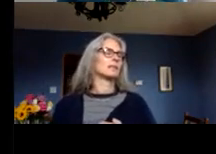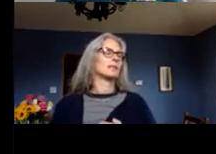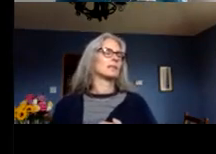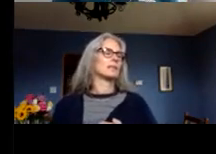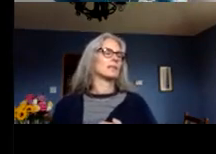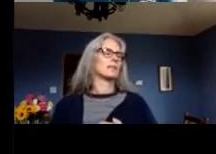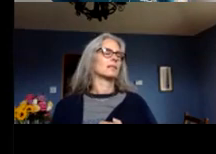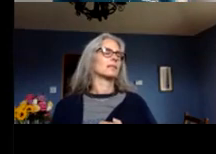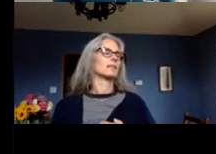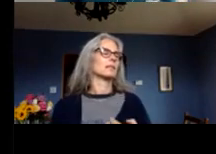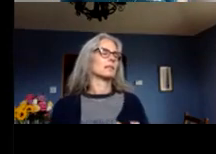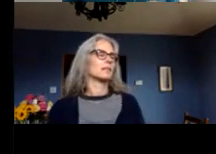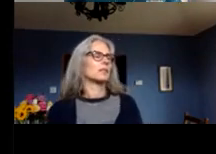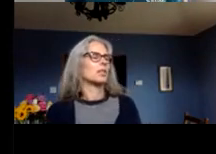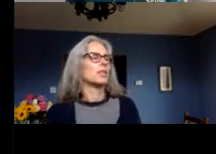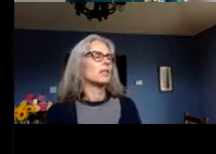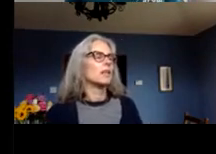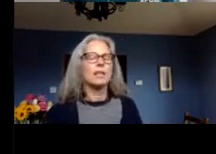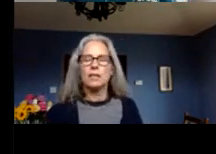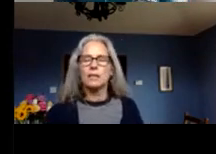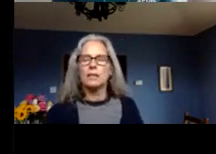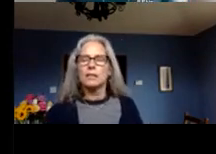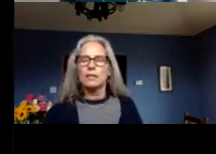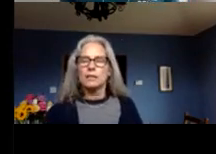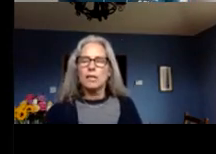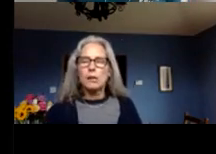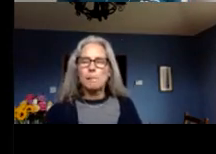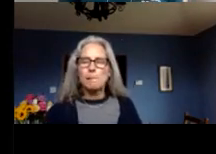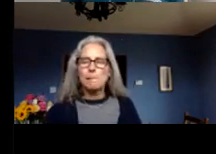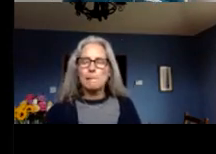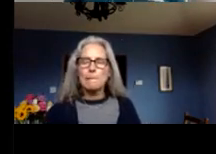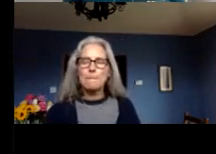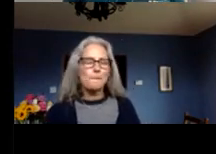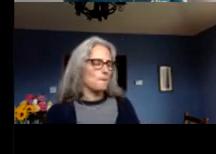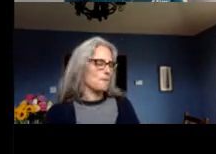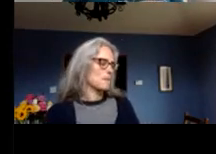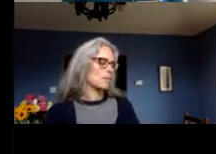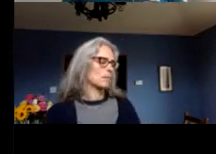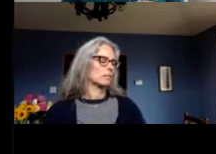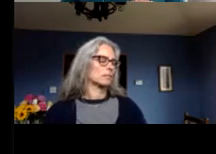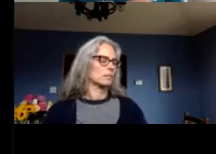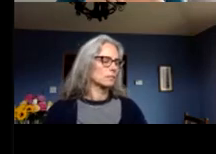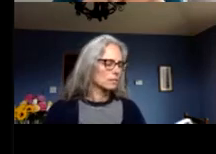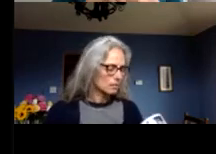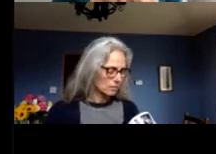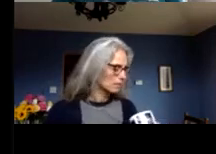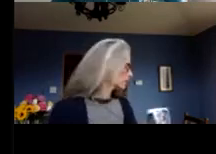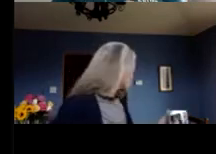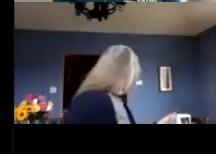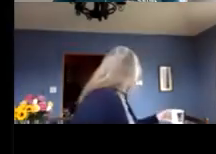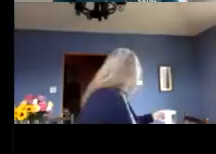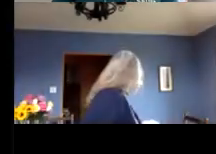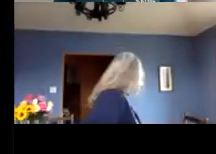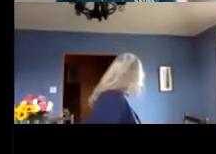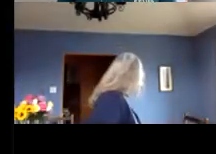it's a little bit, I think it's a kind of an awkward rubric creator. It takes a little bit of getting used to, but once you create a rubric in